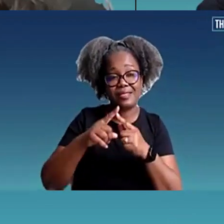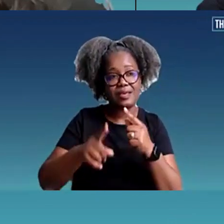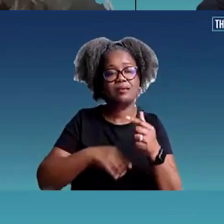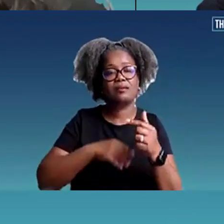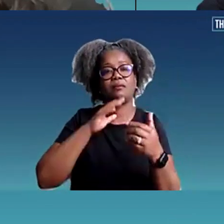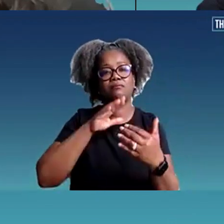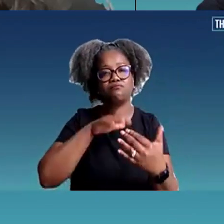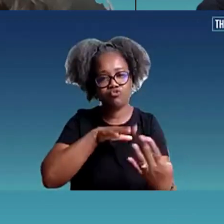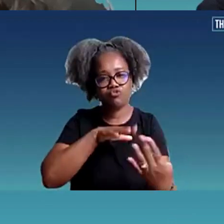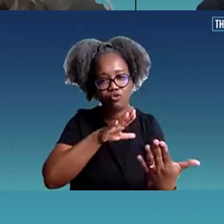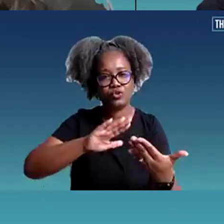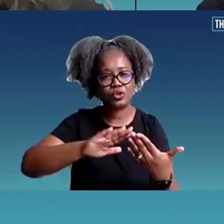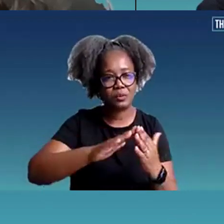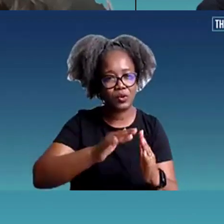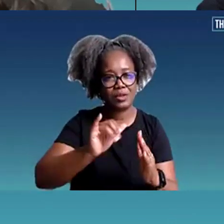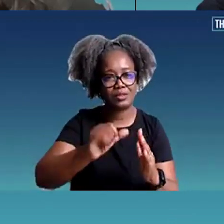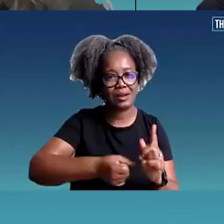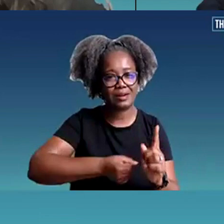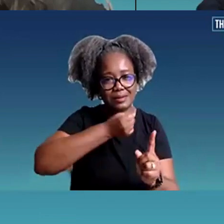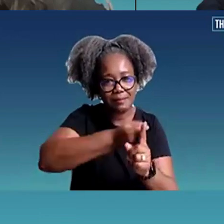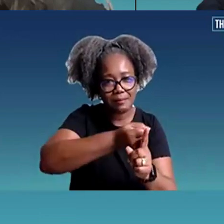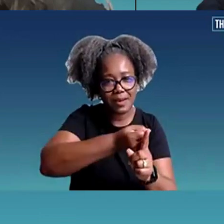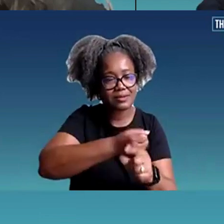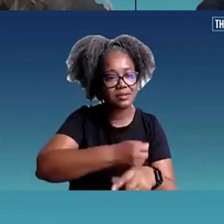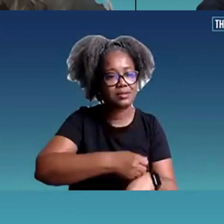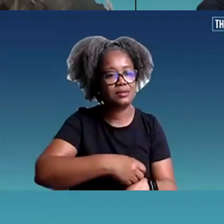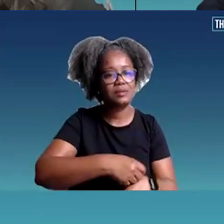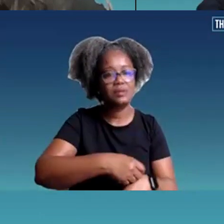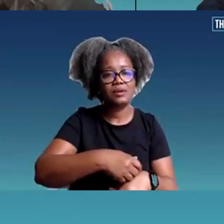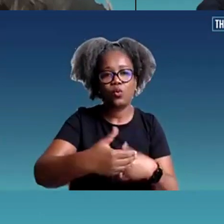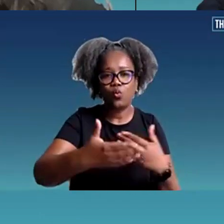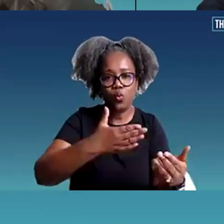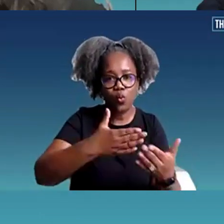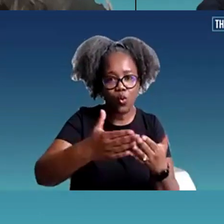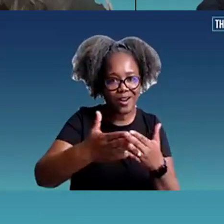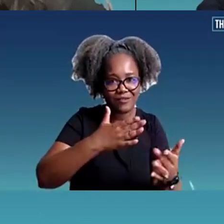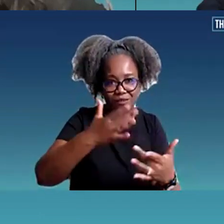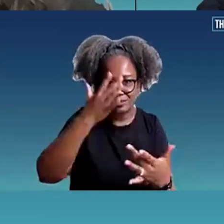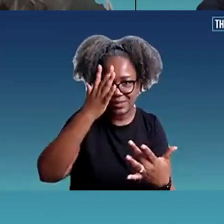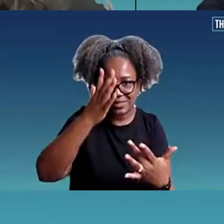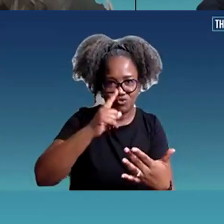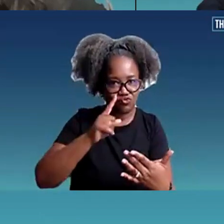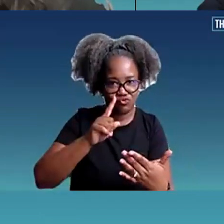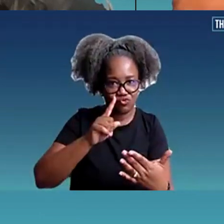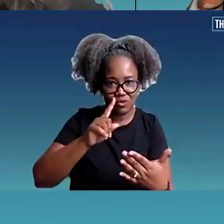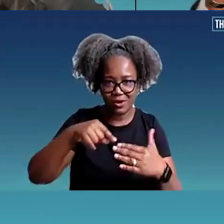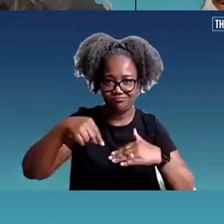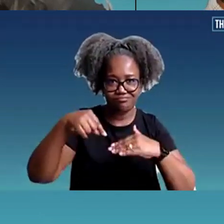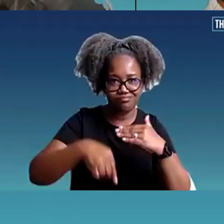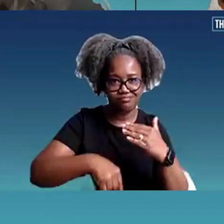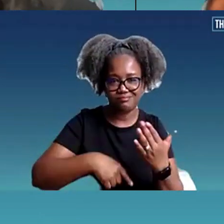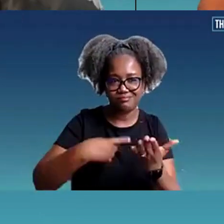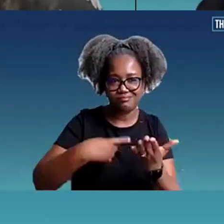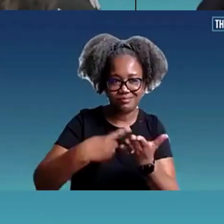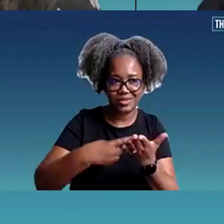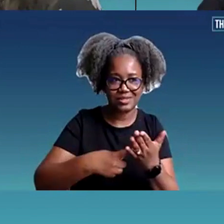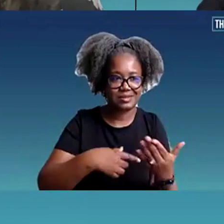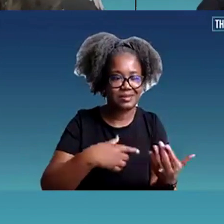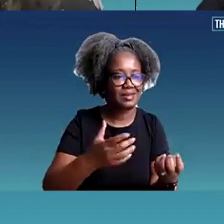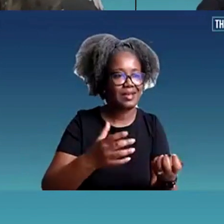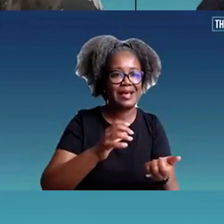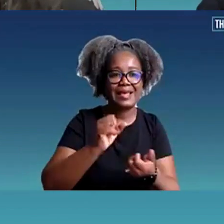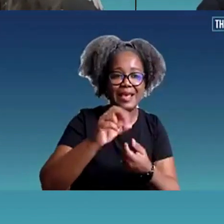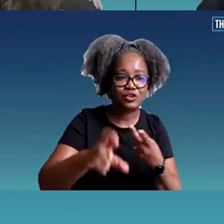opiate crisis, whether it's cancer, whether it's cardiovascular disease, go to people who are patients and ask them, what have